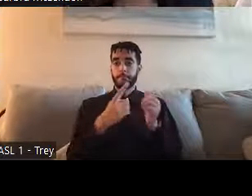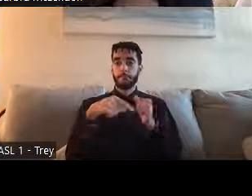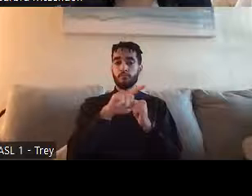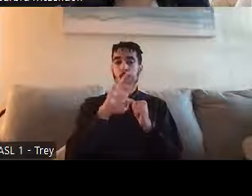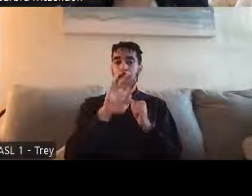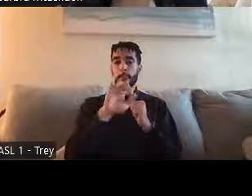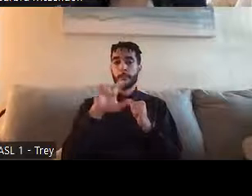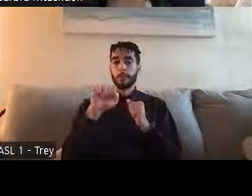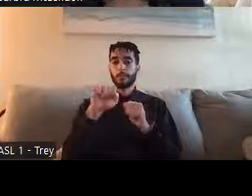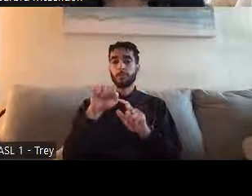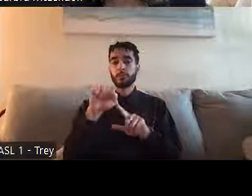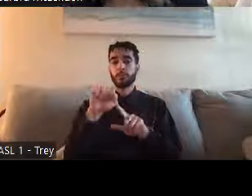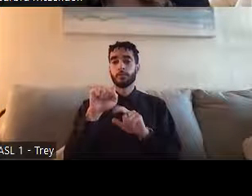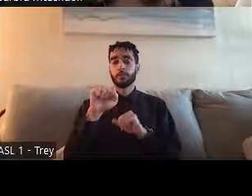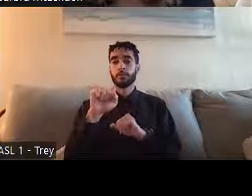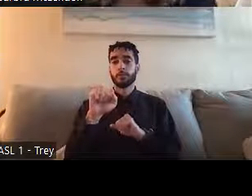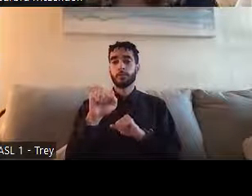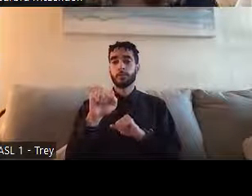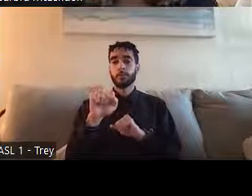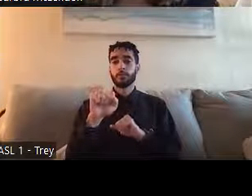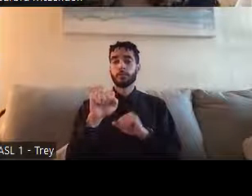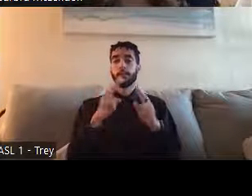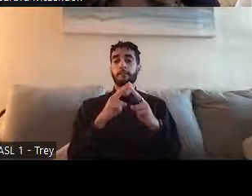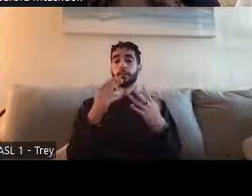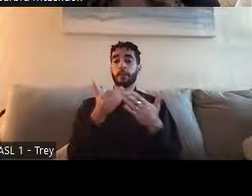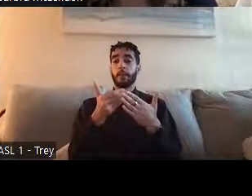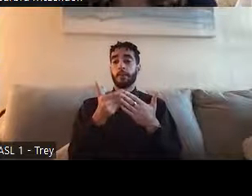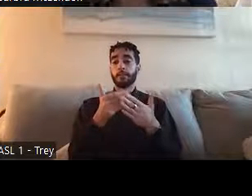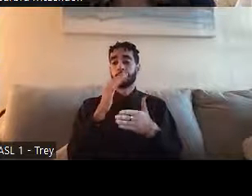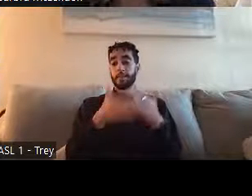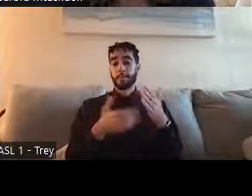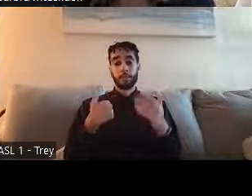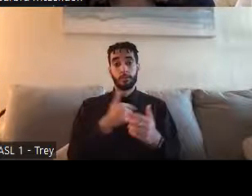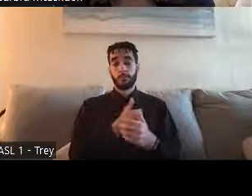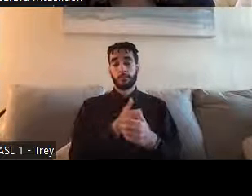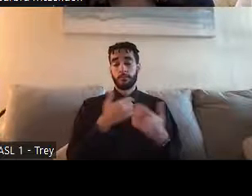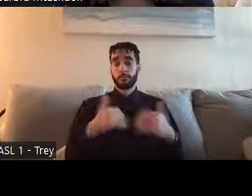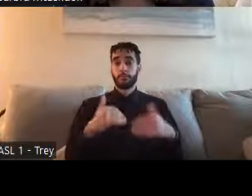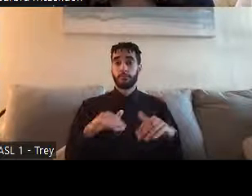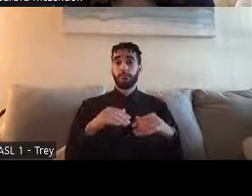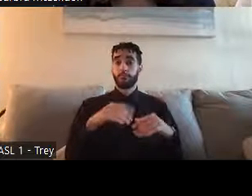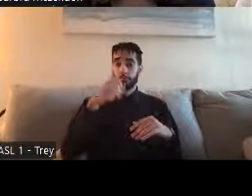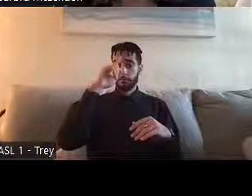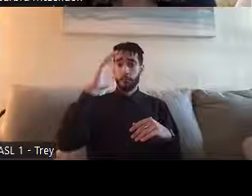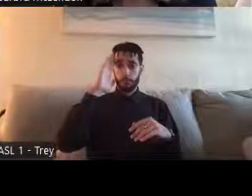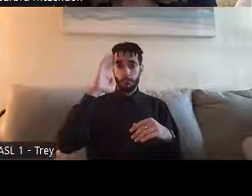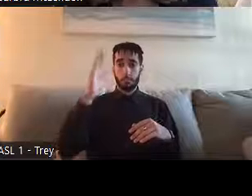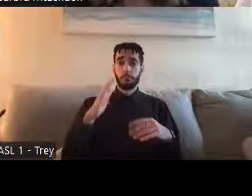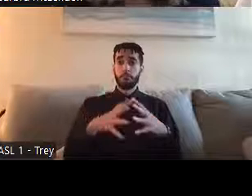caregiver bills, and until very close to the end of session, we were very optimistic that a lot of these were going to pass.